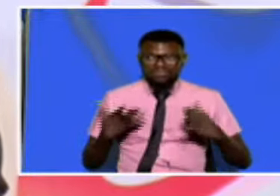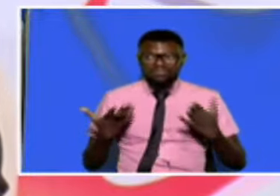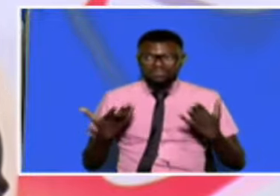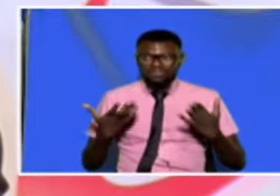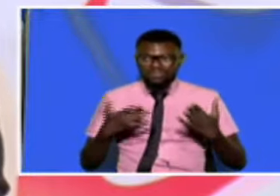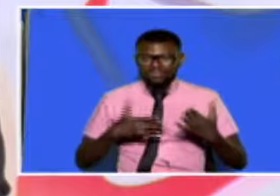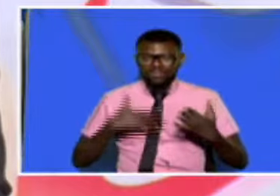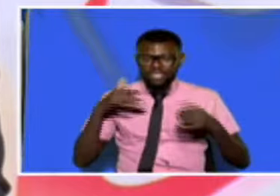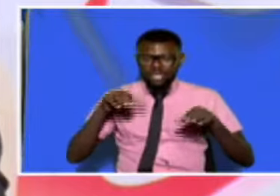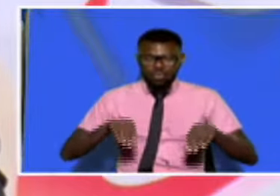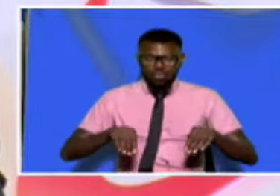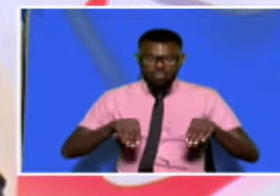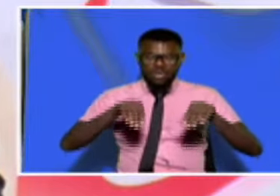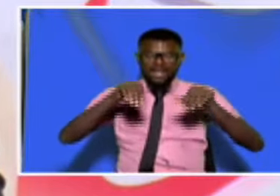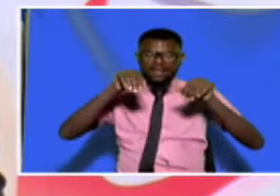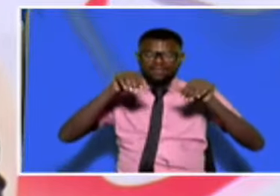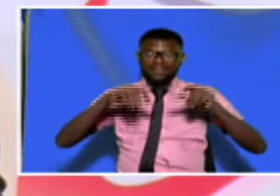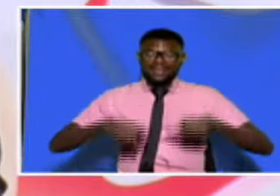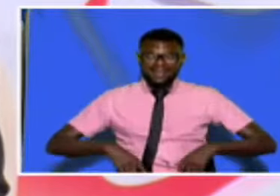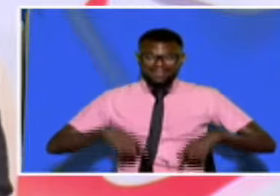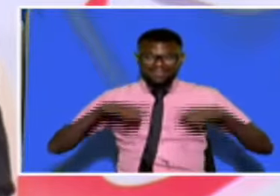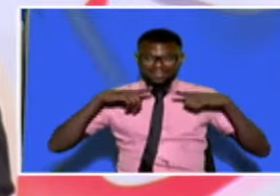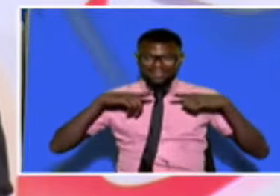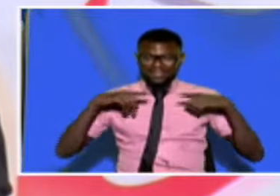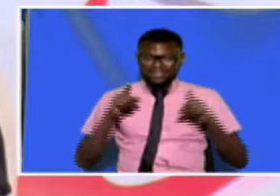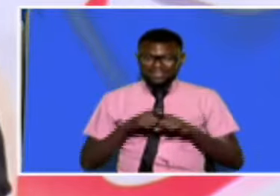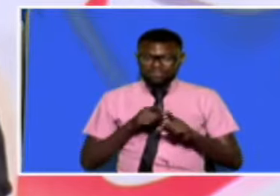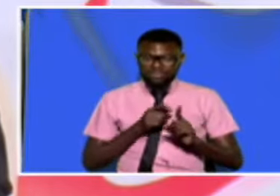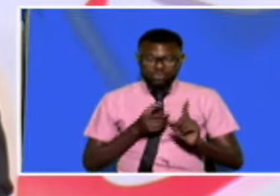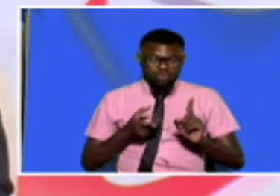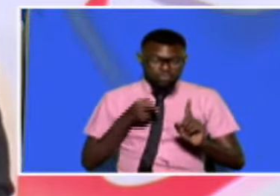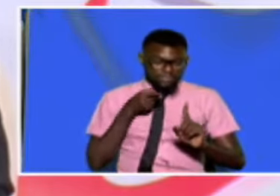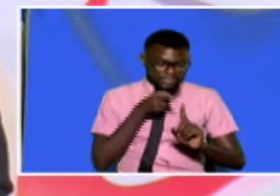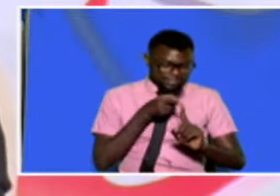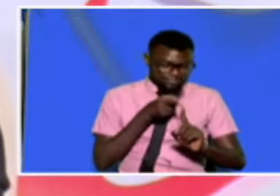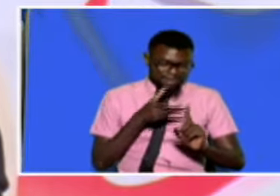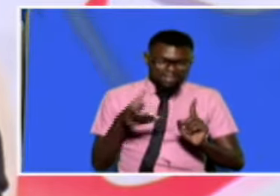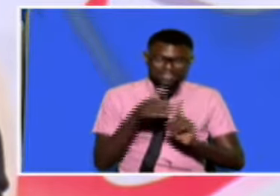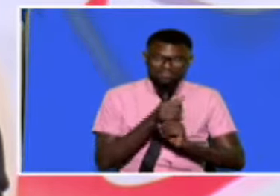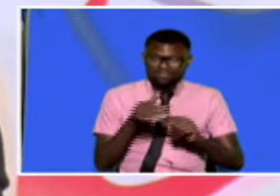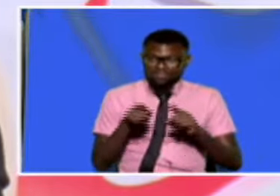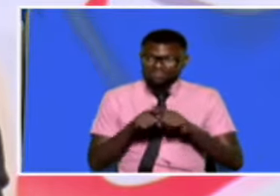course, making sure that we achieve our objectives as county governments. It will also